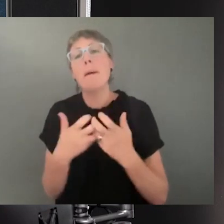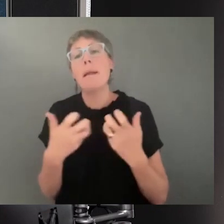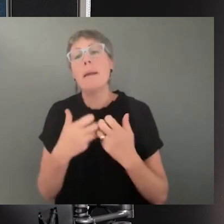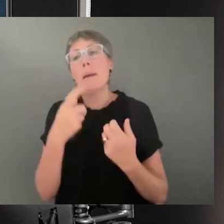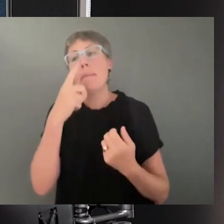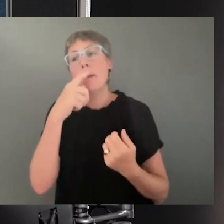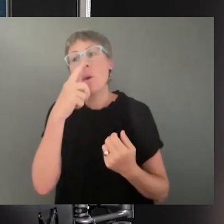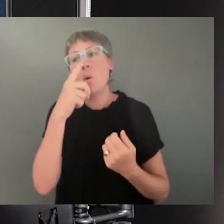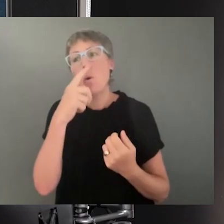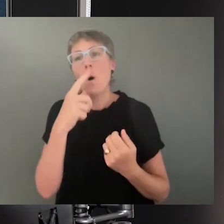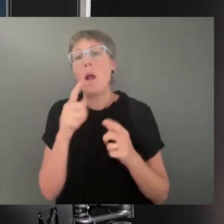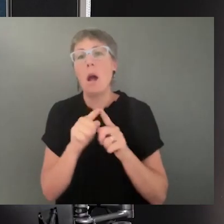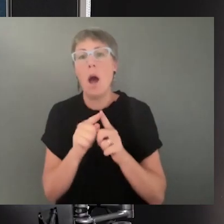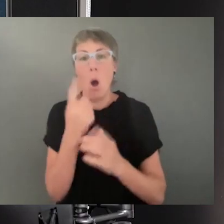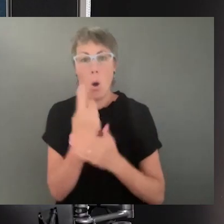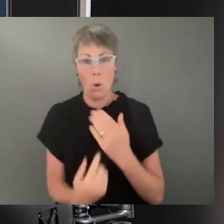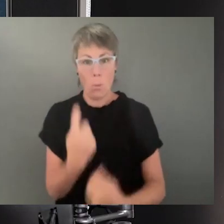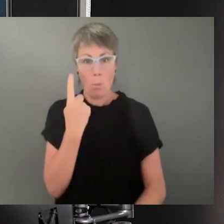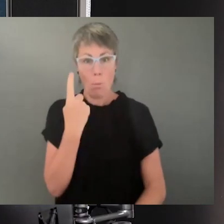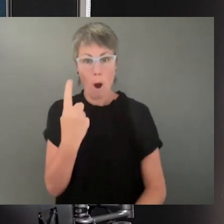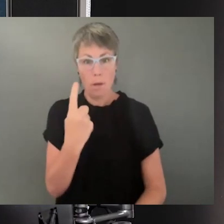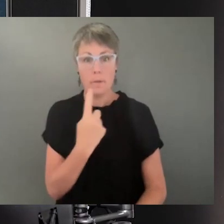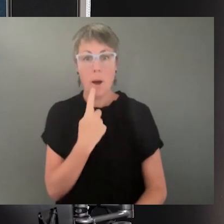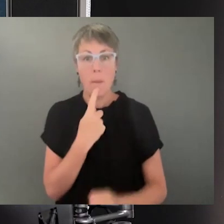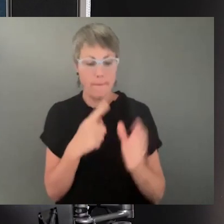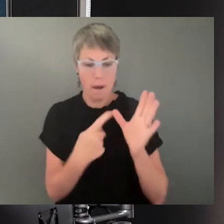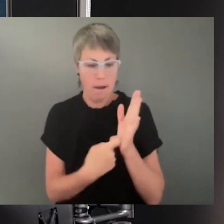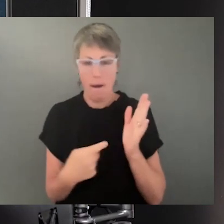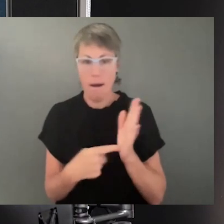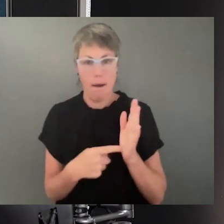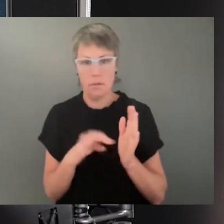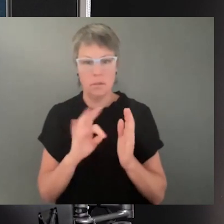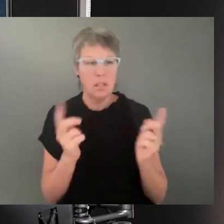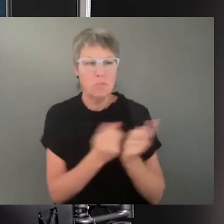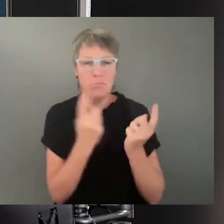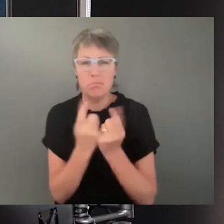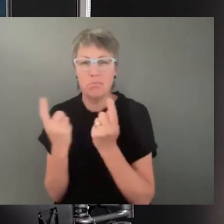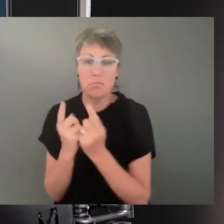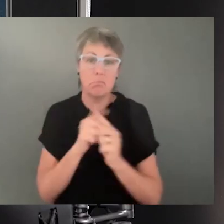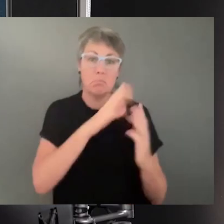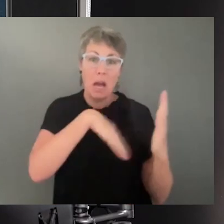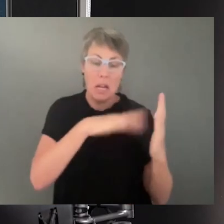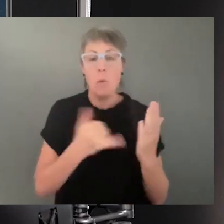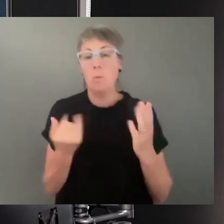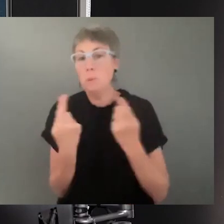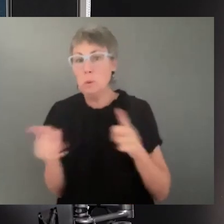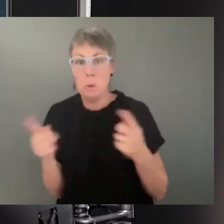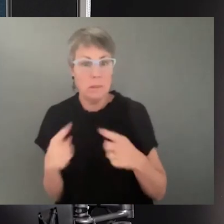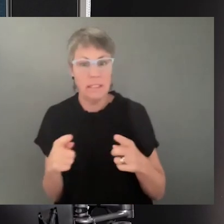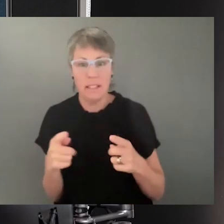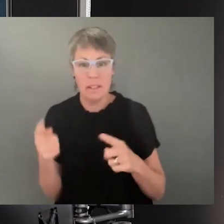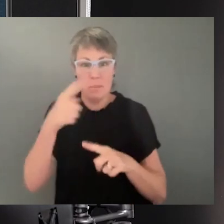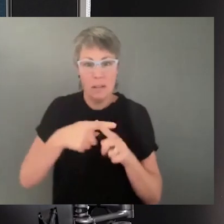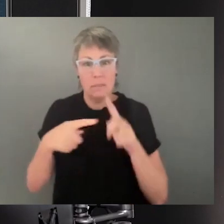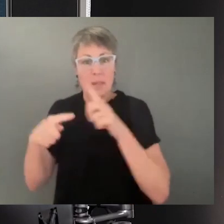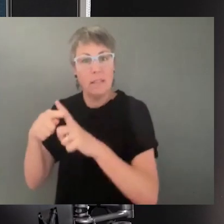also interested in going back historically is the big challenge, and finding what has